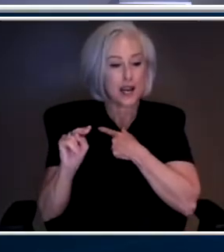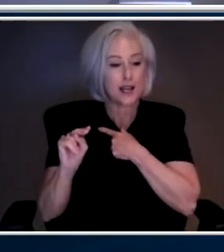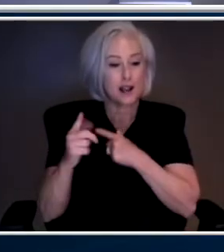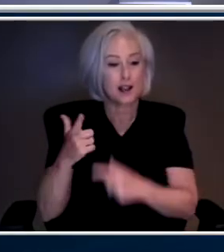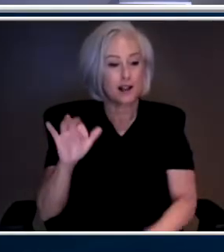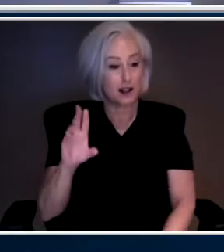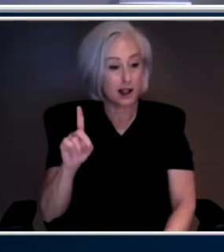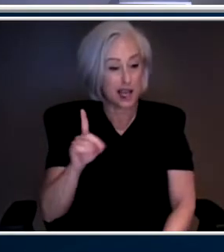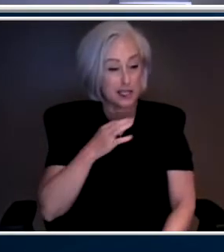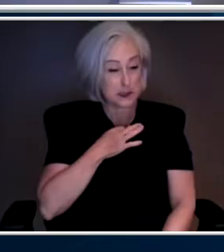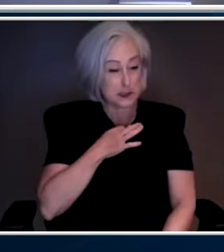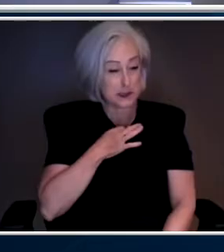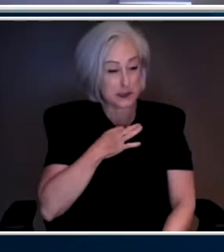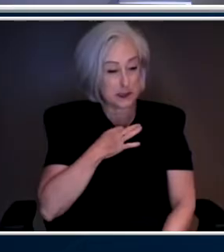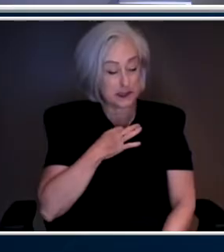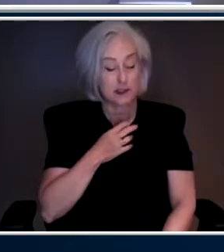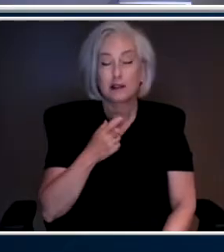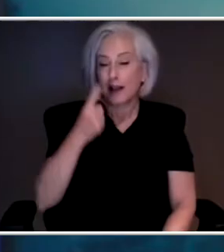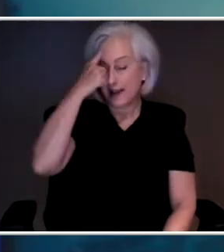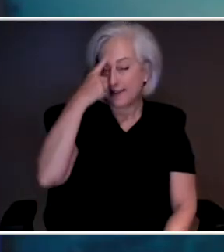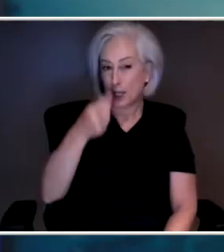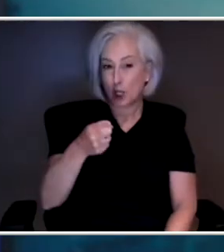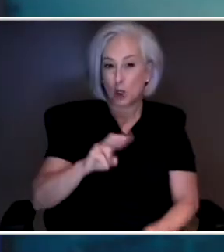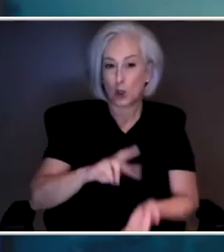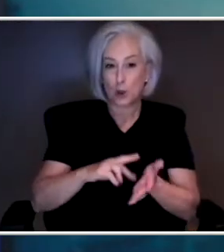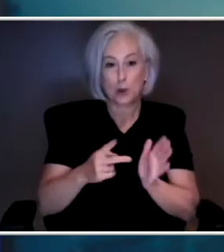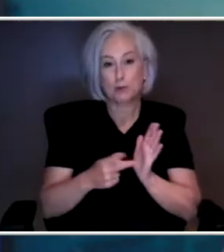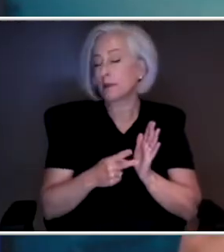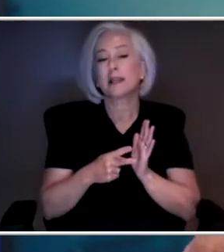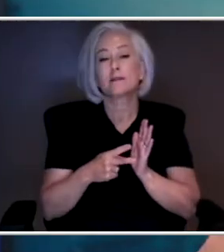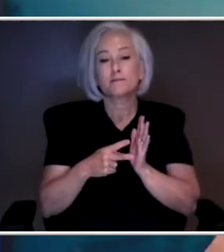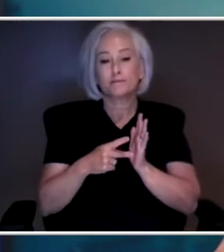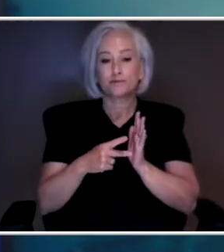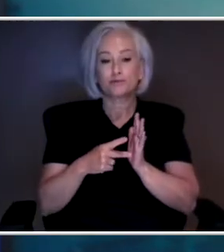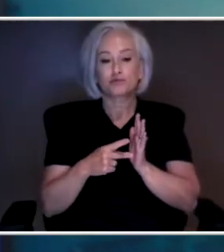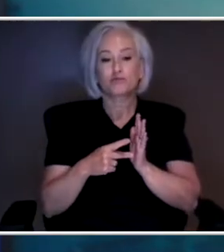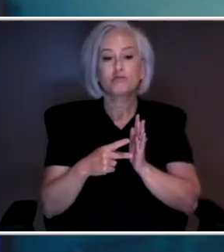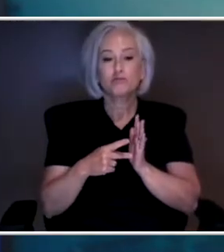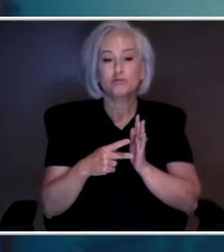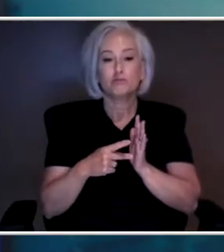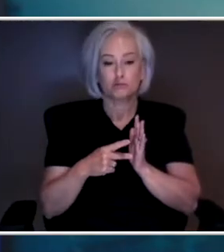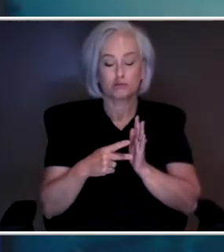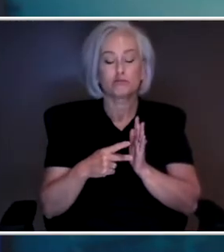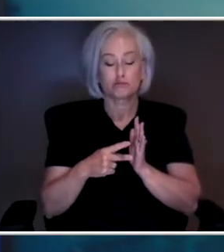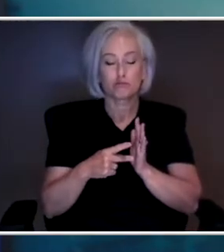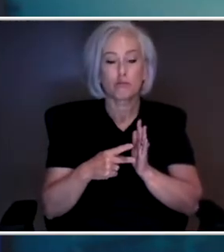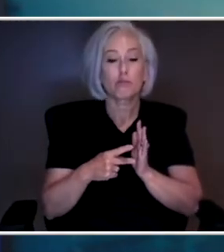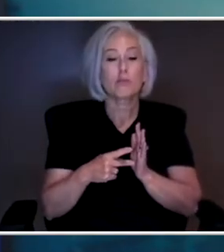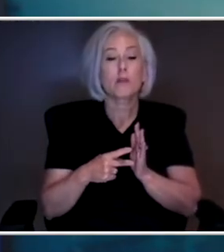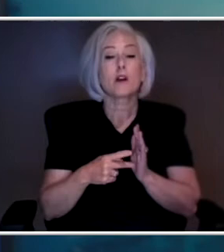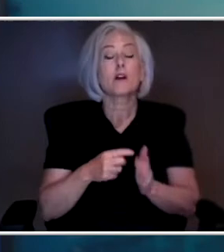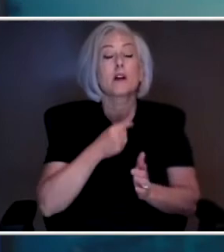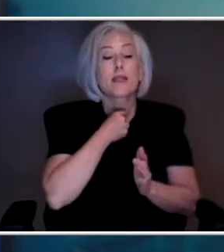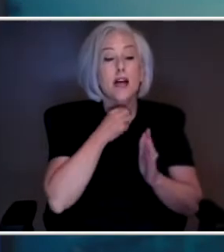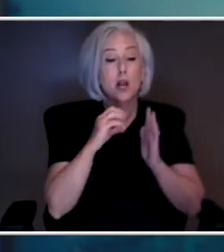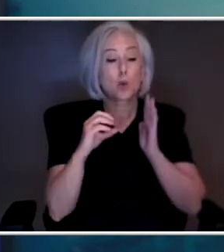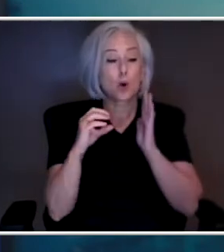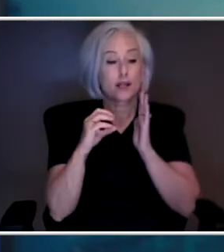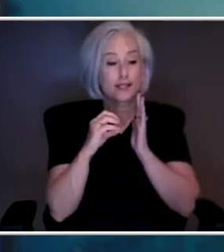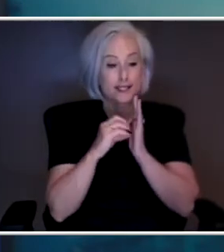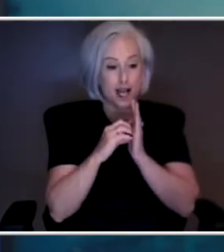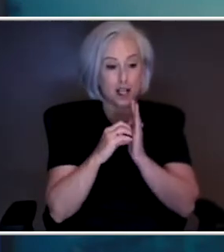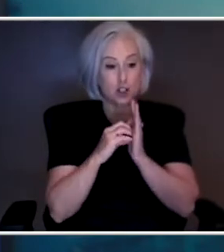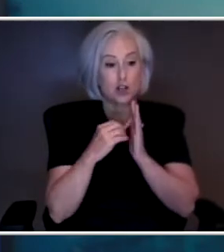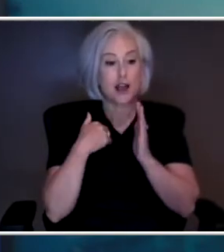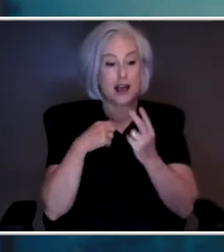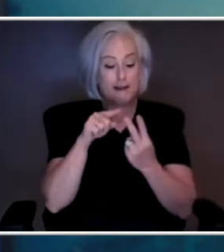I think what you're probably referring to is, along with thyroid nodules. So nodules come in basically 2 flavors: a